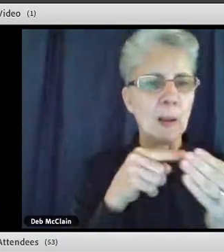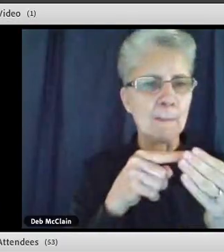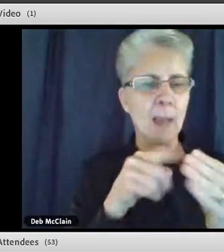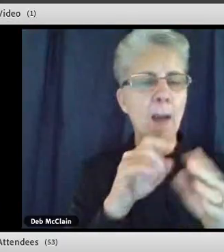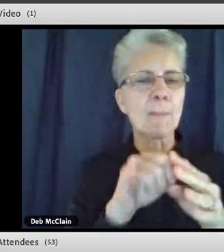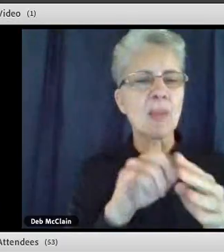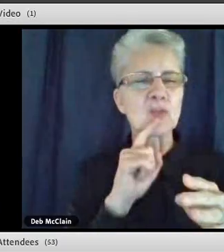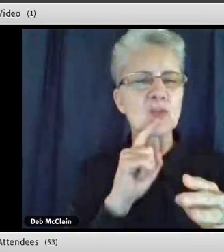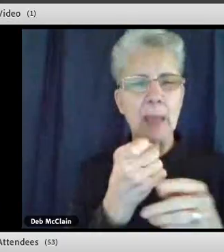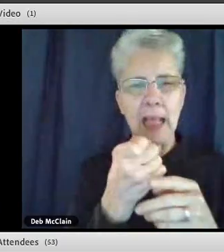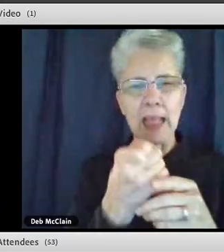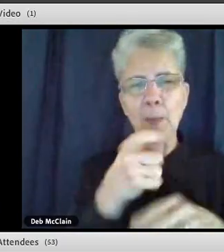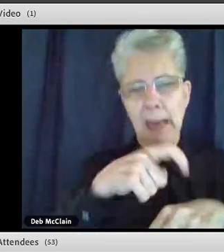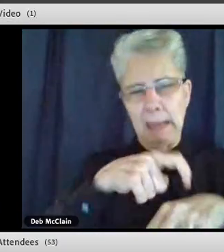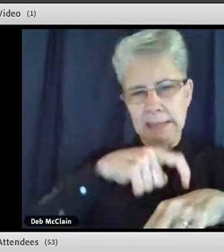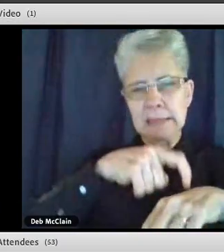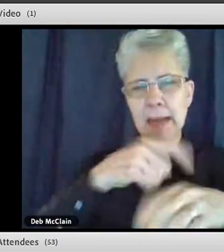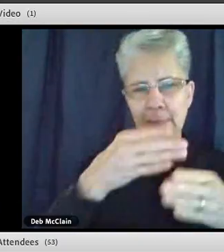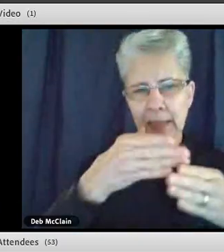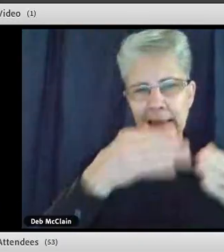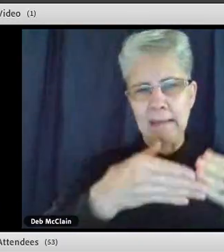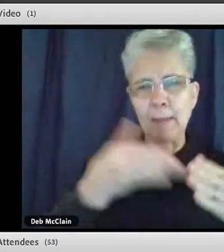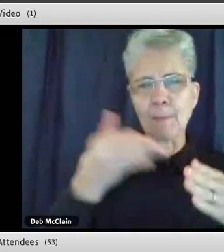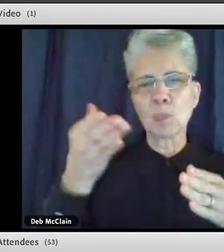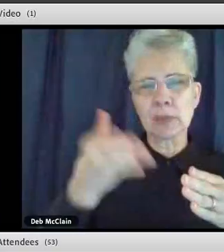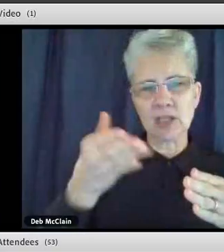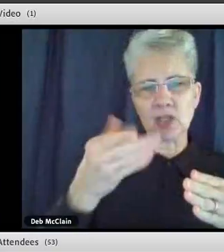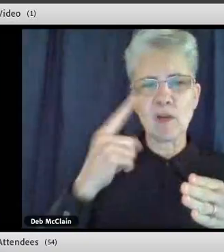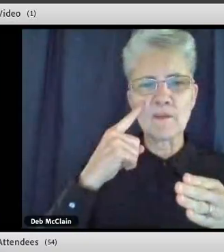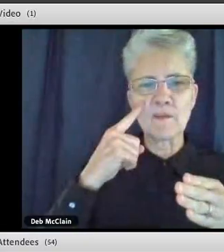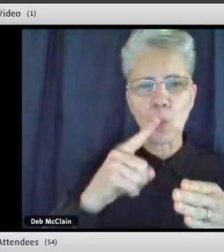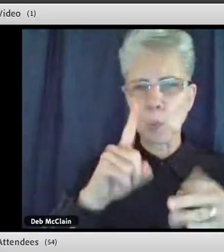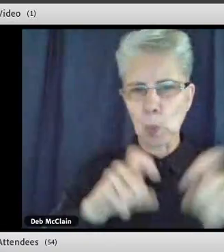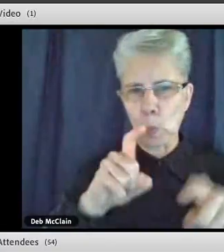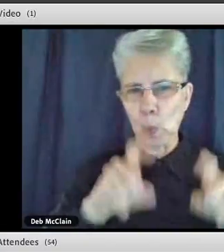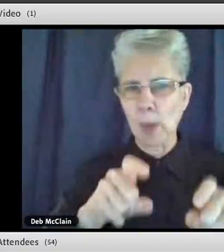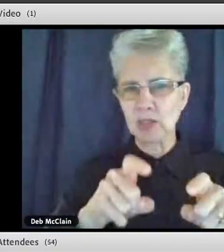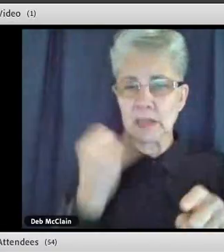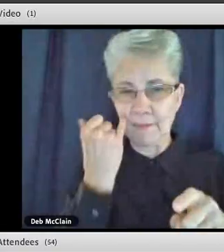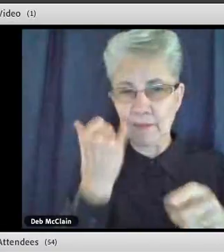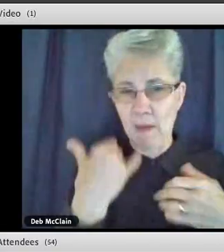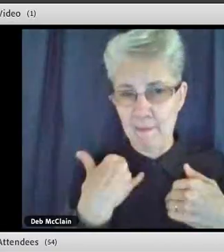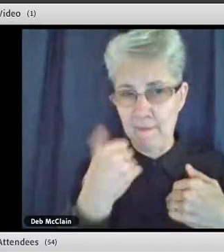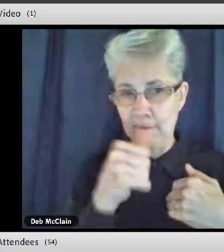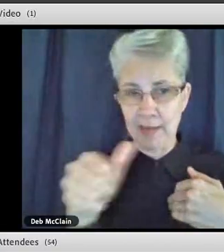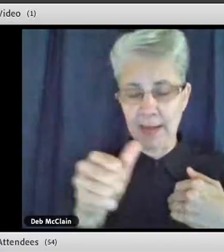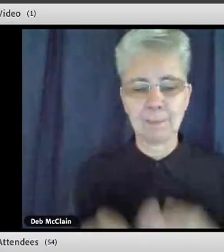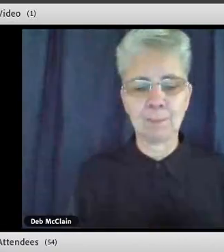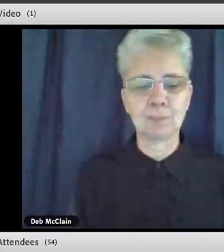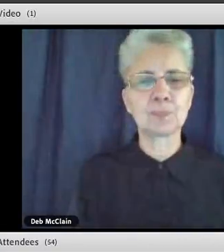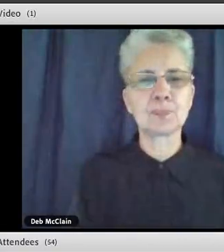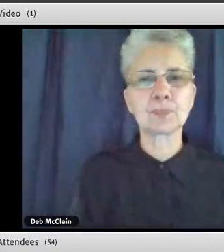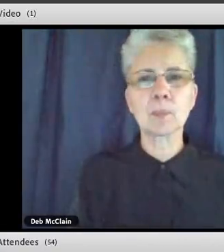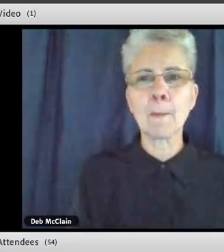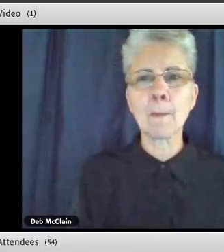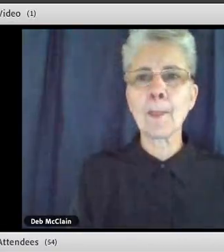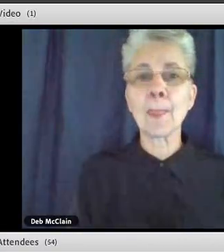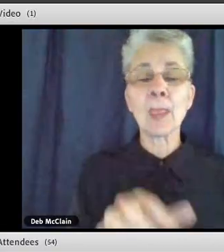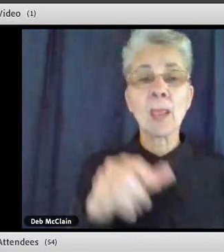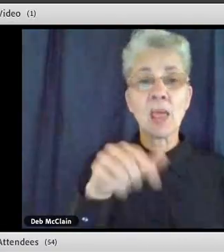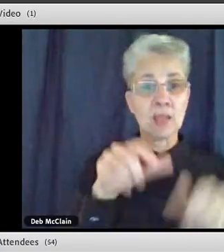there should be a little bit of time at the end of the presentation for any questions that you have. This webinar